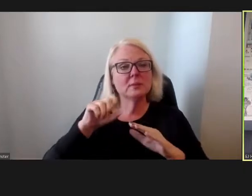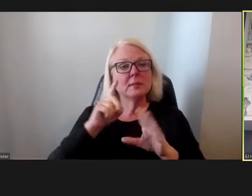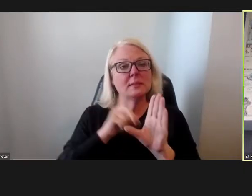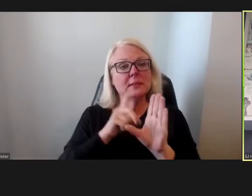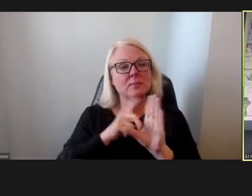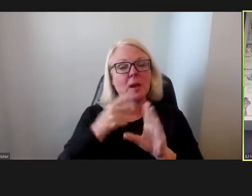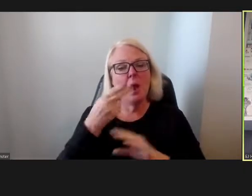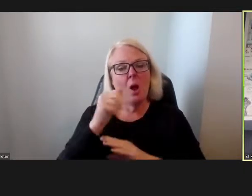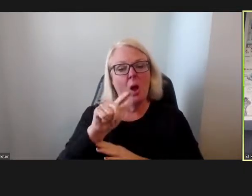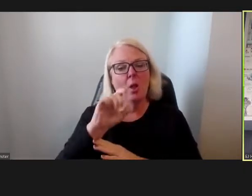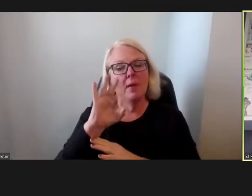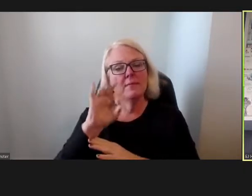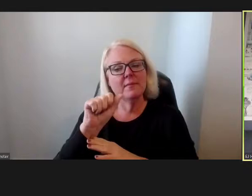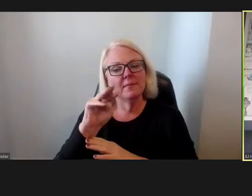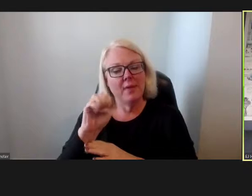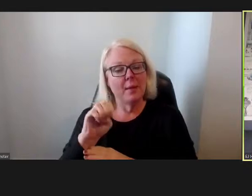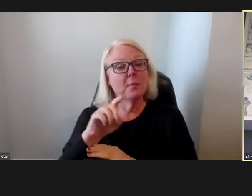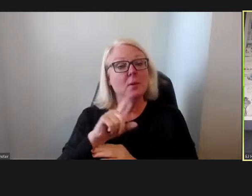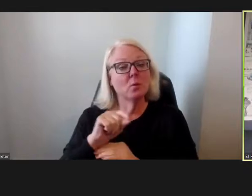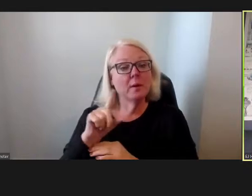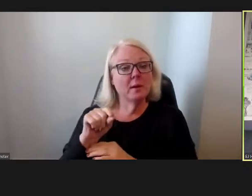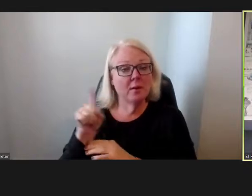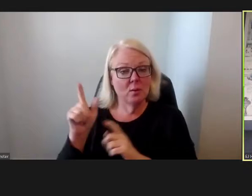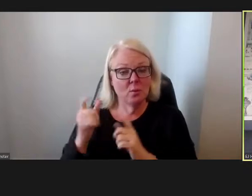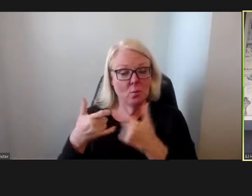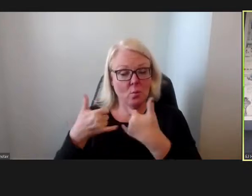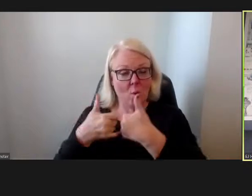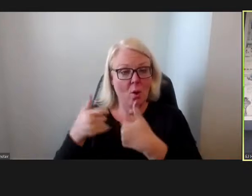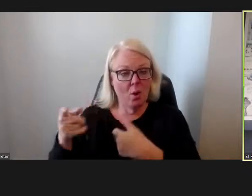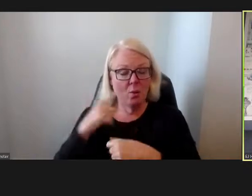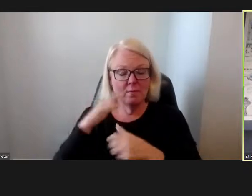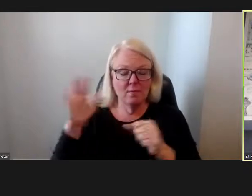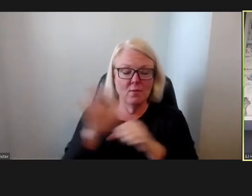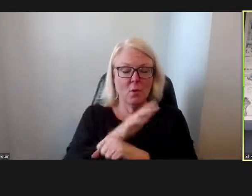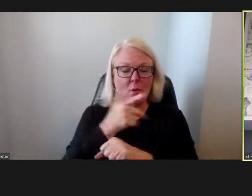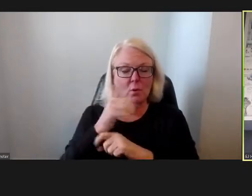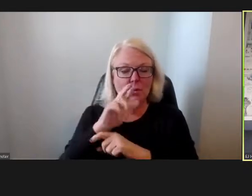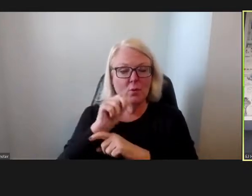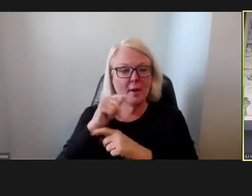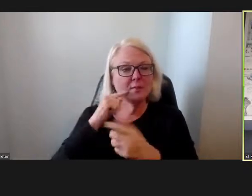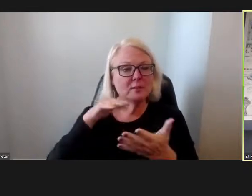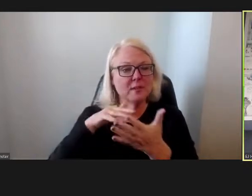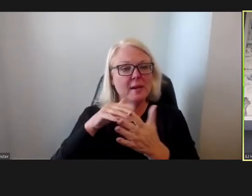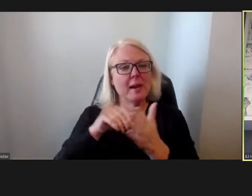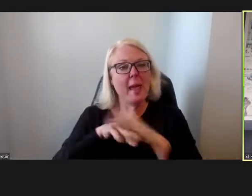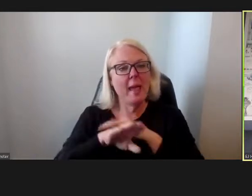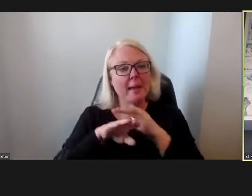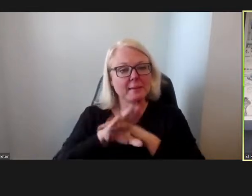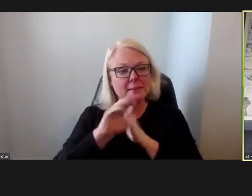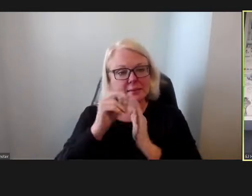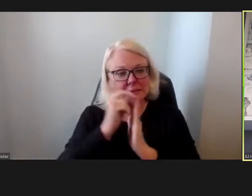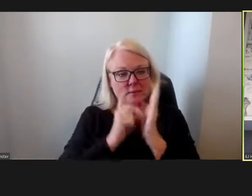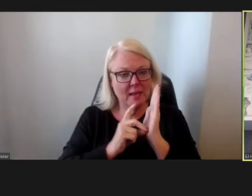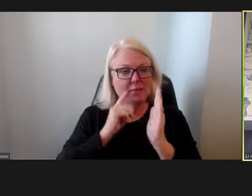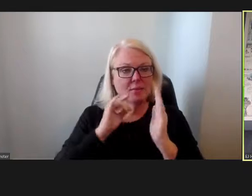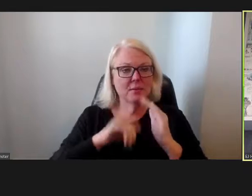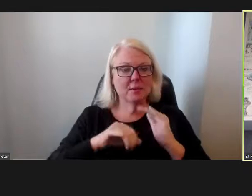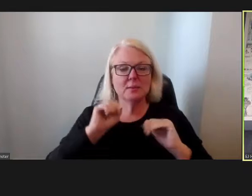of Fame, and in 2020, she was awarded a Fulbright grant to study access and design at the University of Gothenburg,